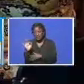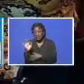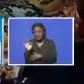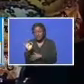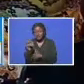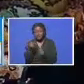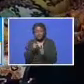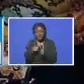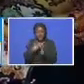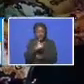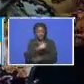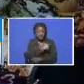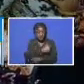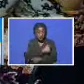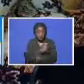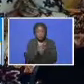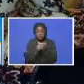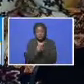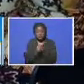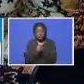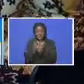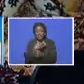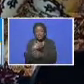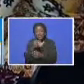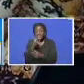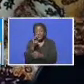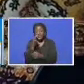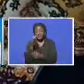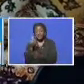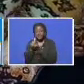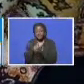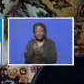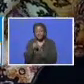51,099 first dose, and